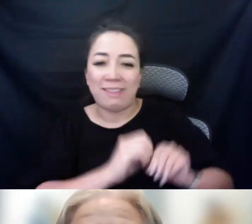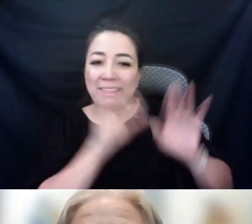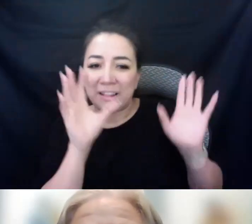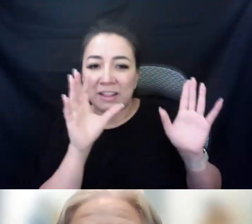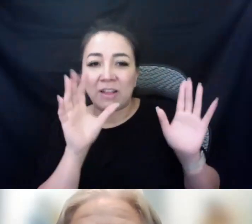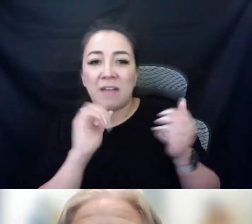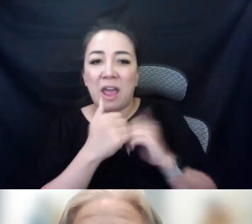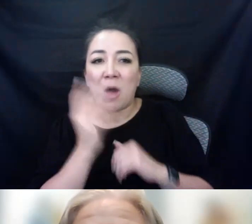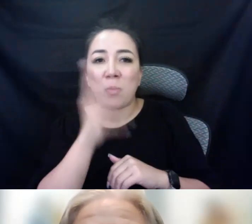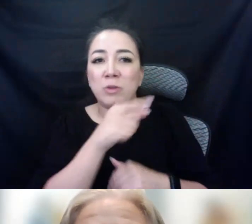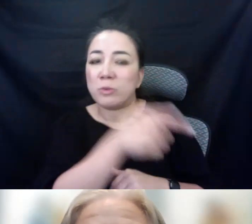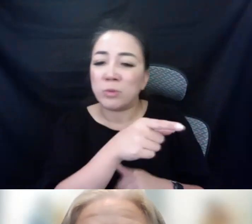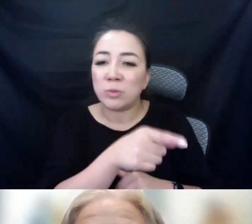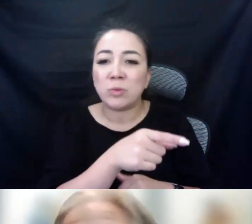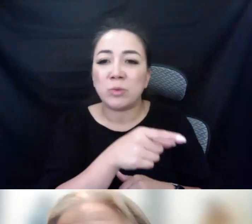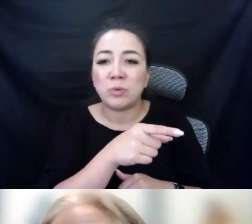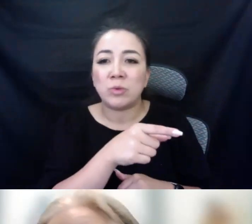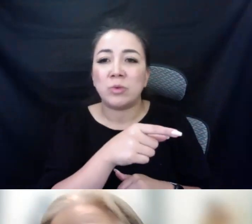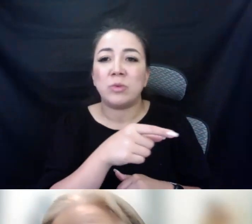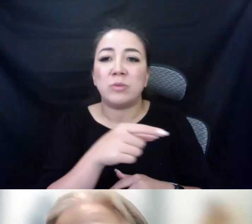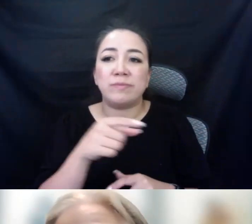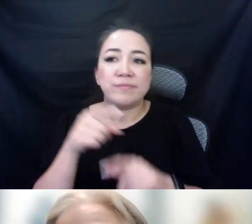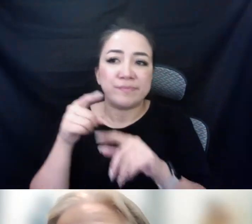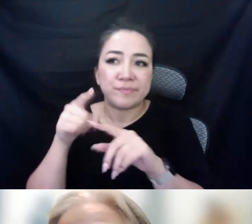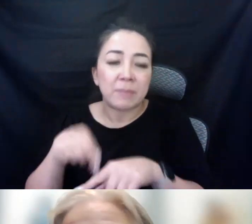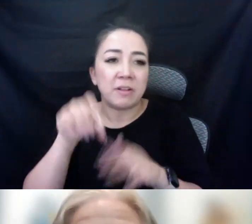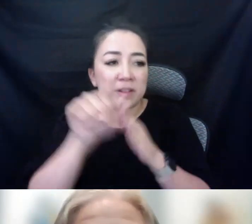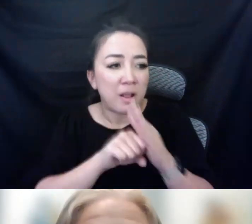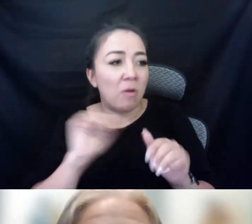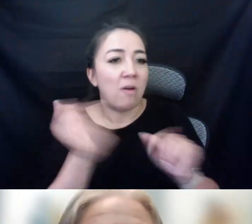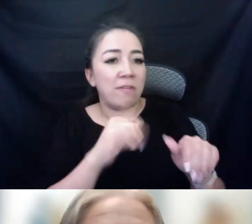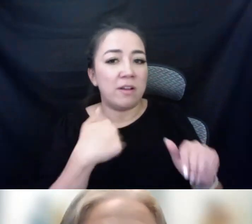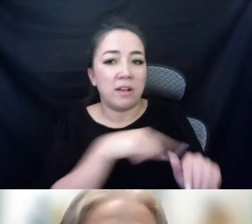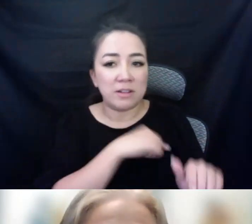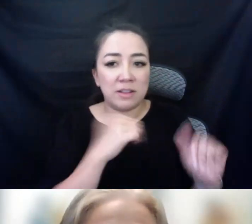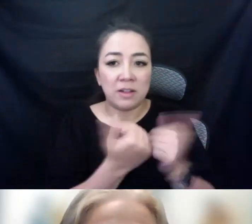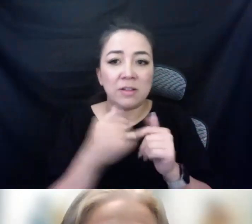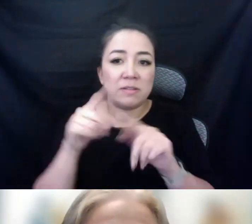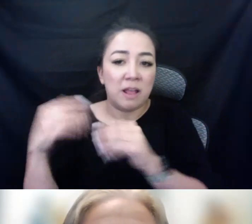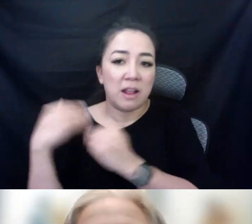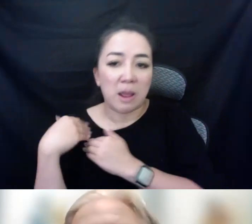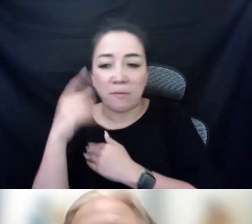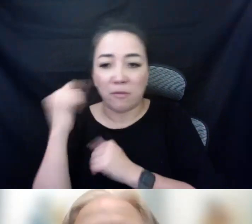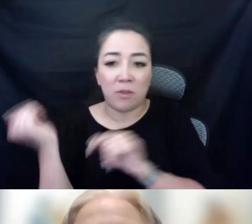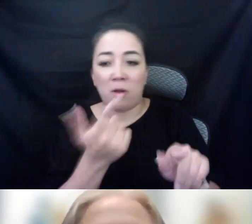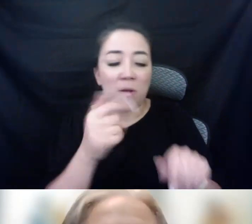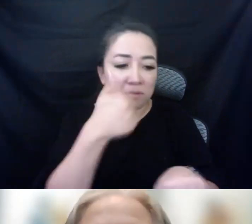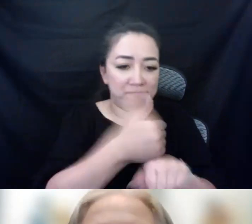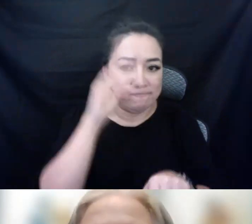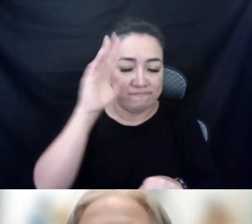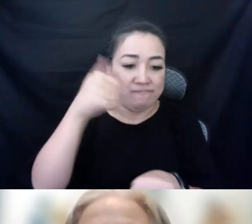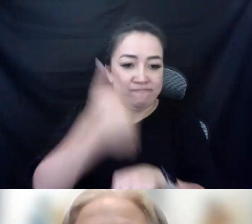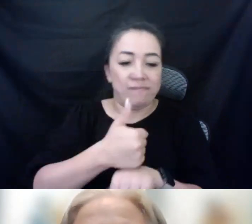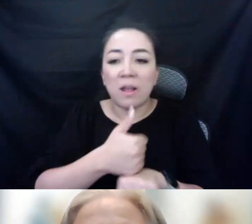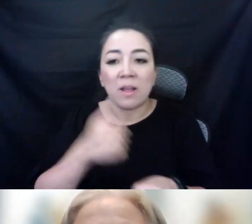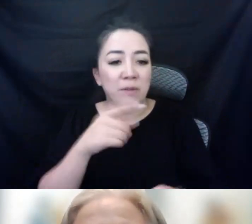you hold the state or all of us in the aging space accountable for them being implemented. So for example, if we